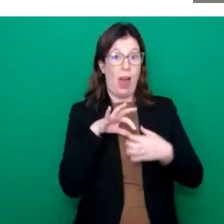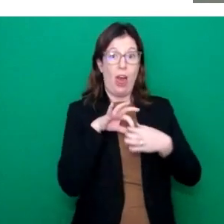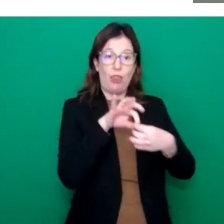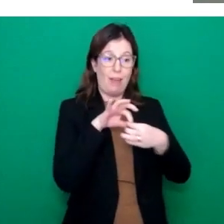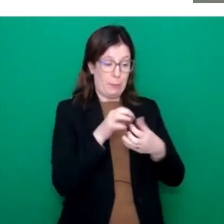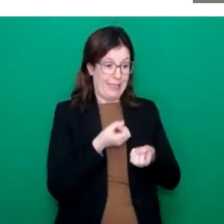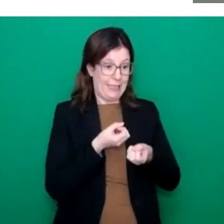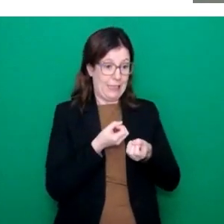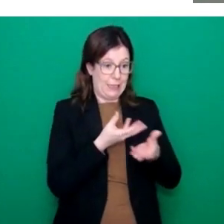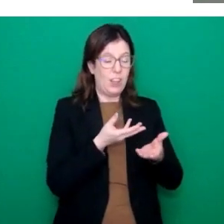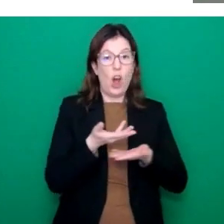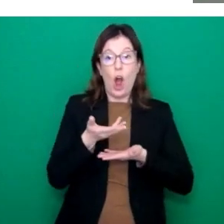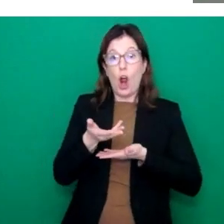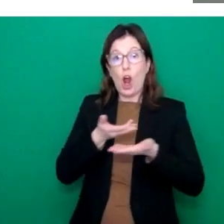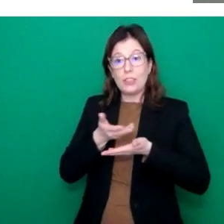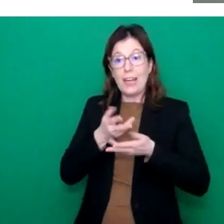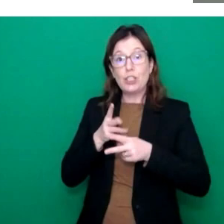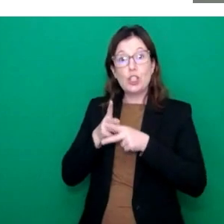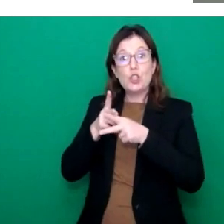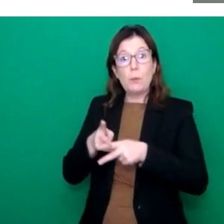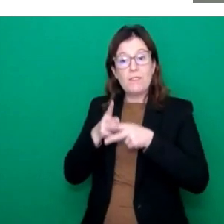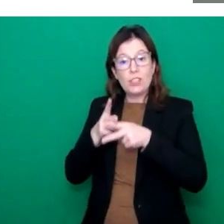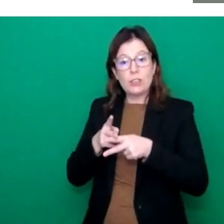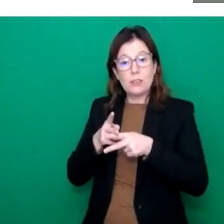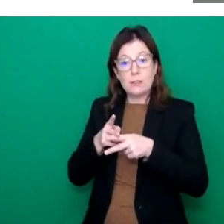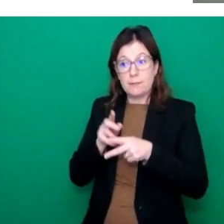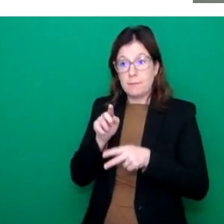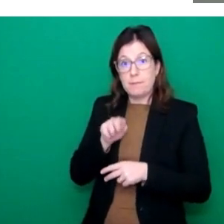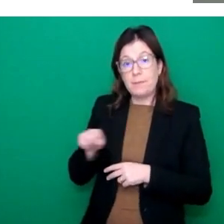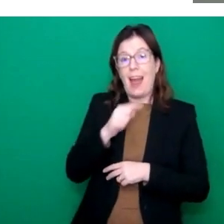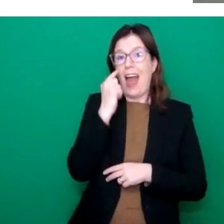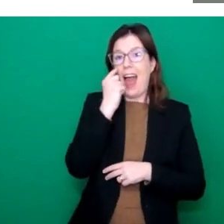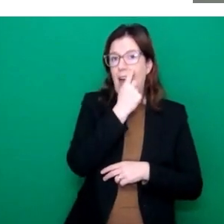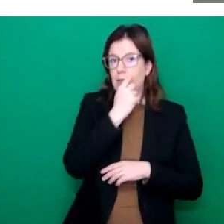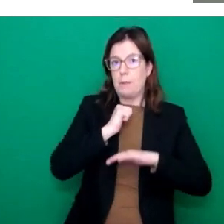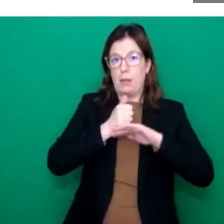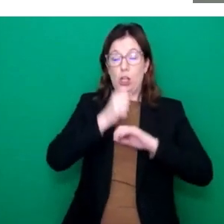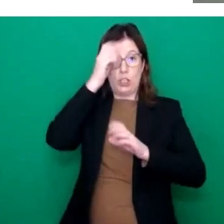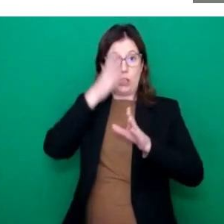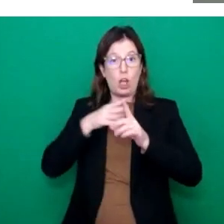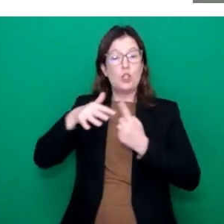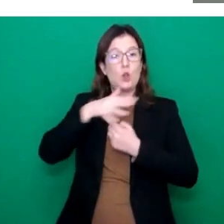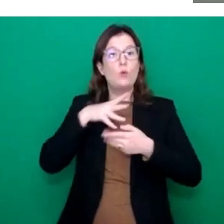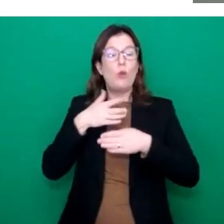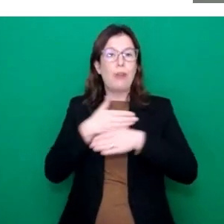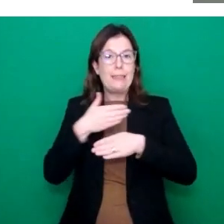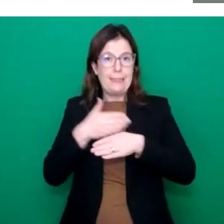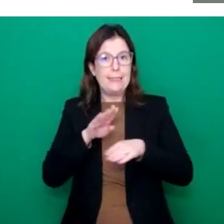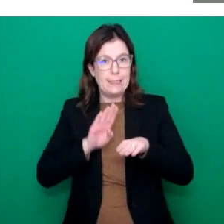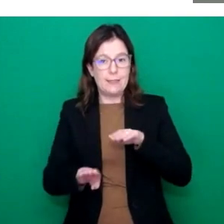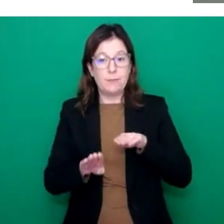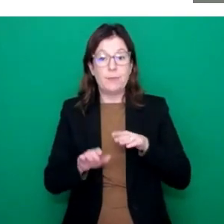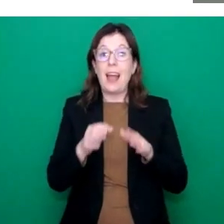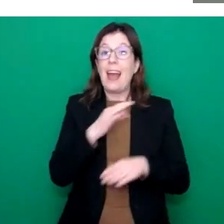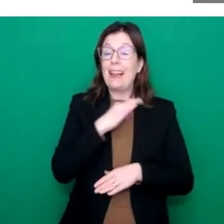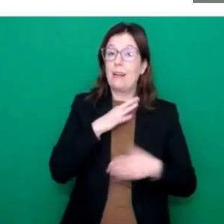input, consultation and supervision with the provision of evidence-based biopsychosocial practices and clinical